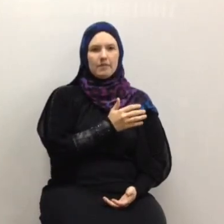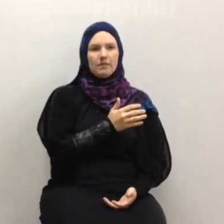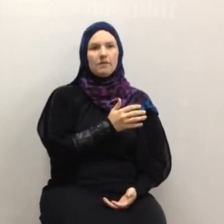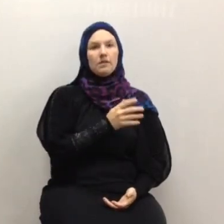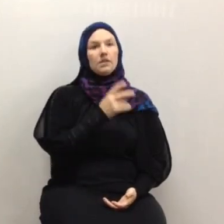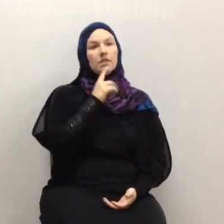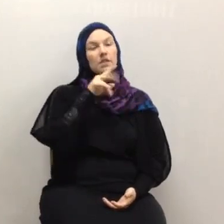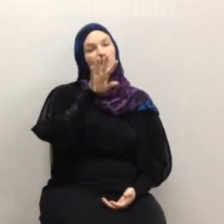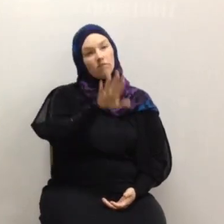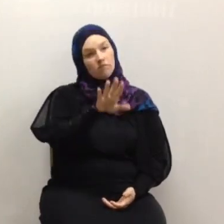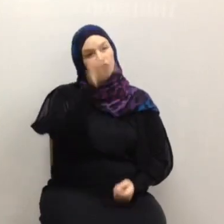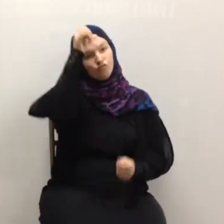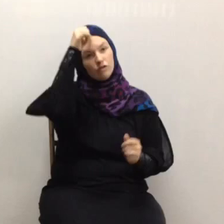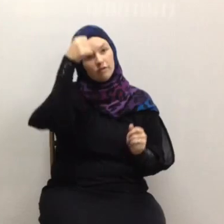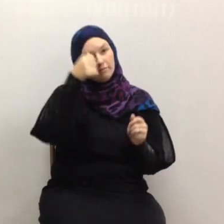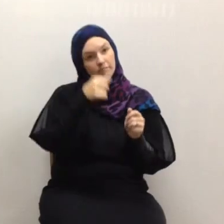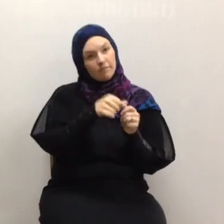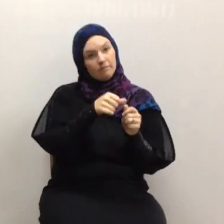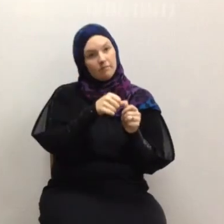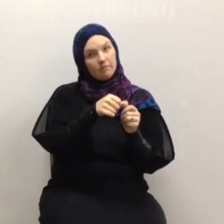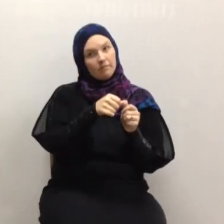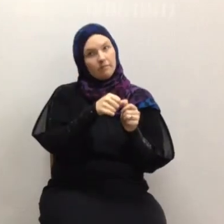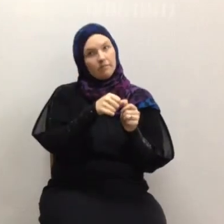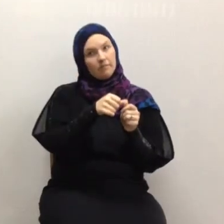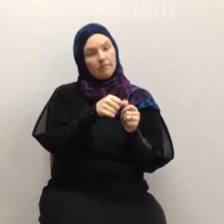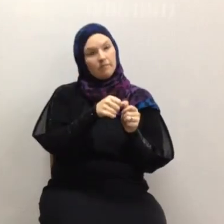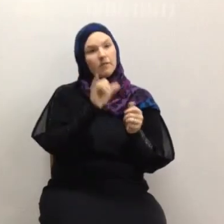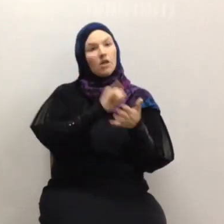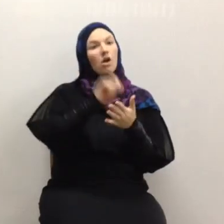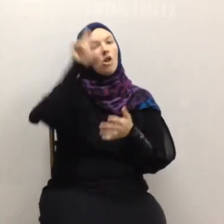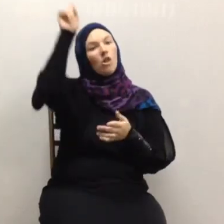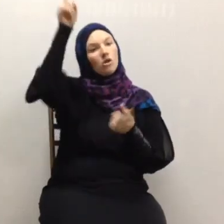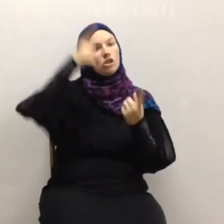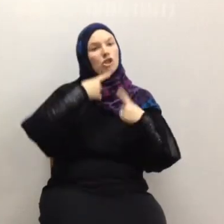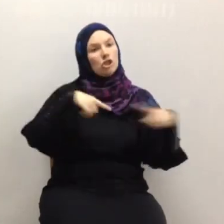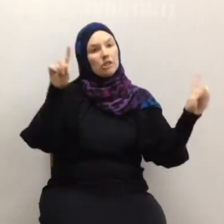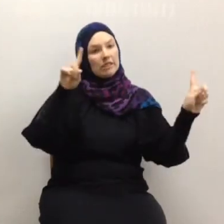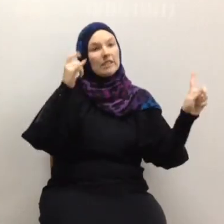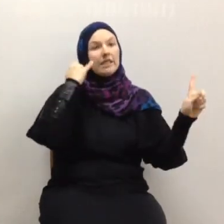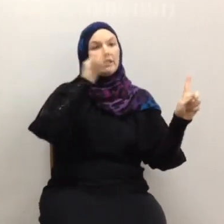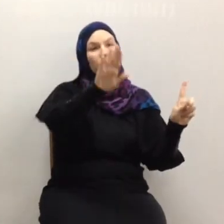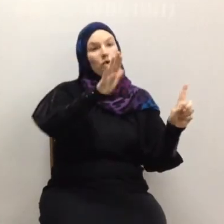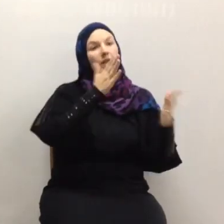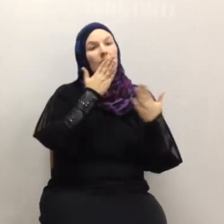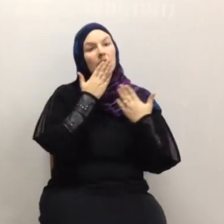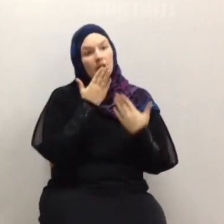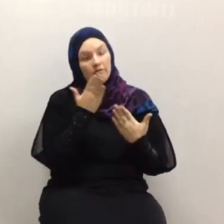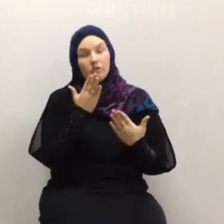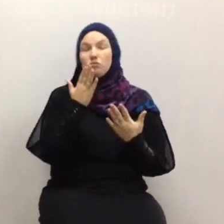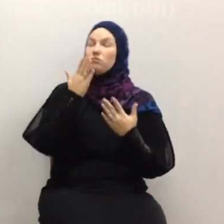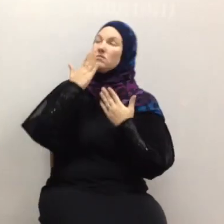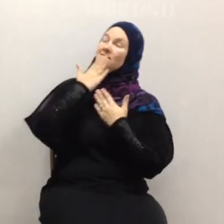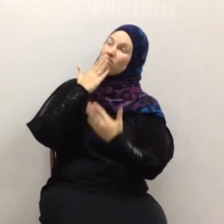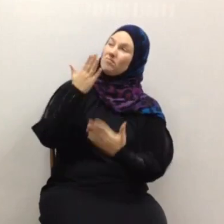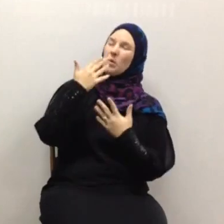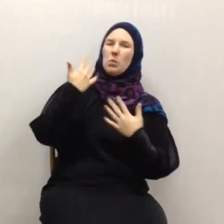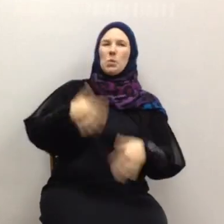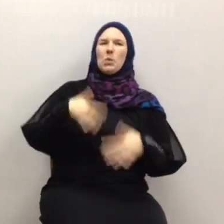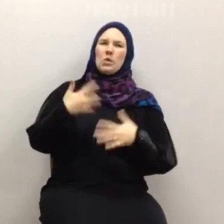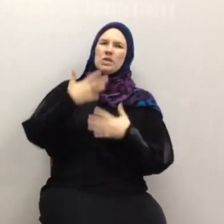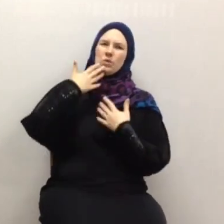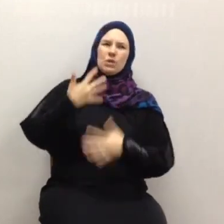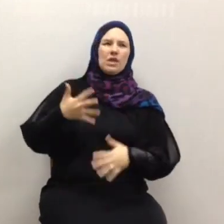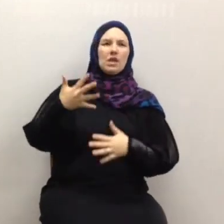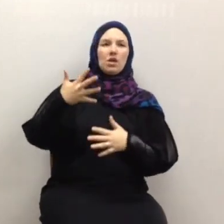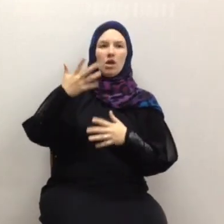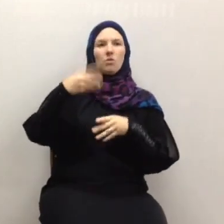Allah subhanahu wa ta'ala decreed, if you are grateful, if you show gratitude, I will give you more.